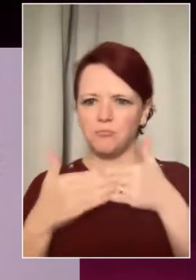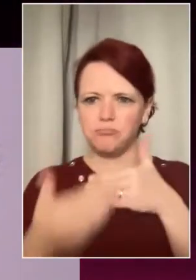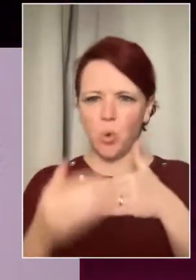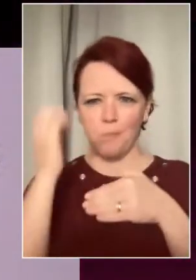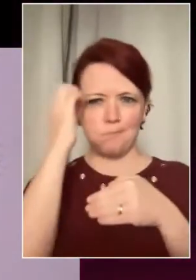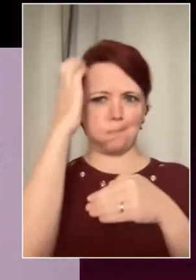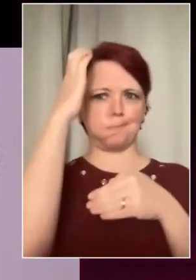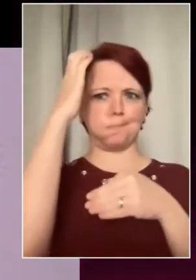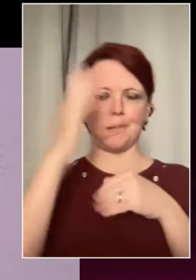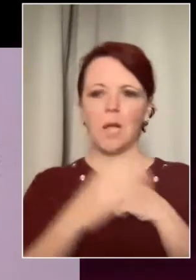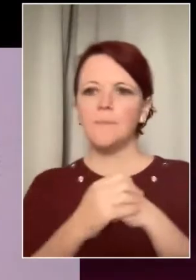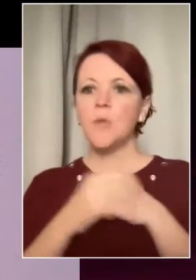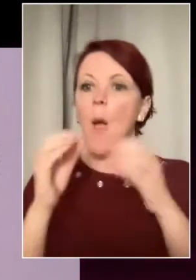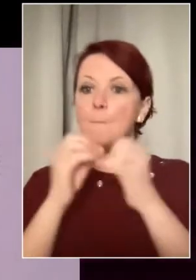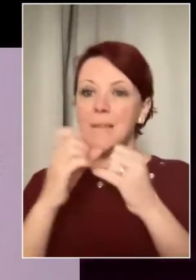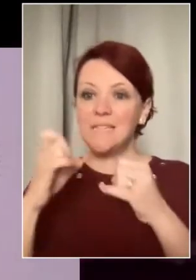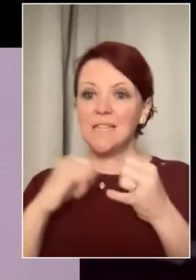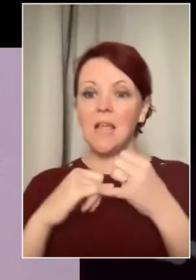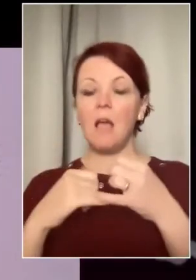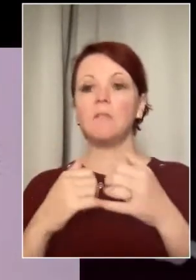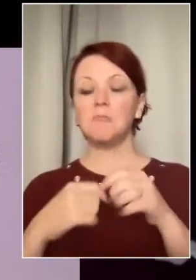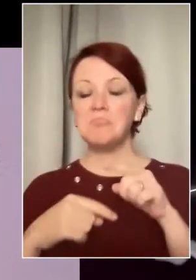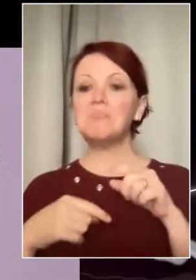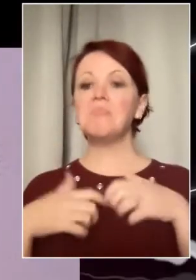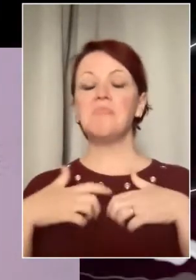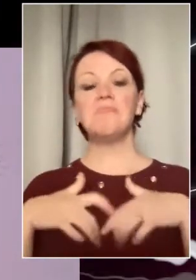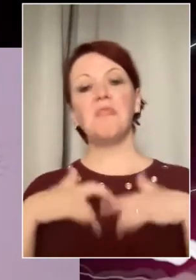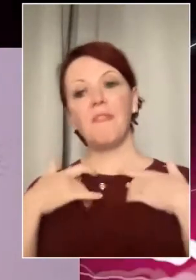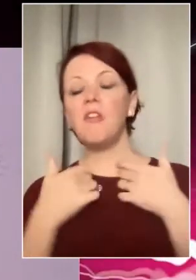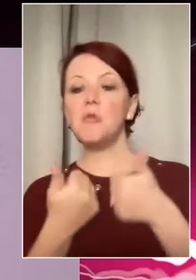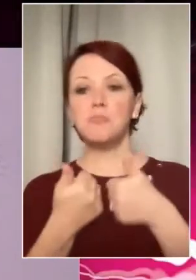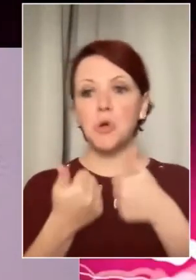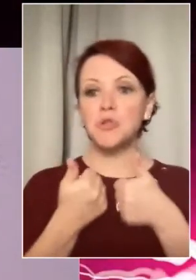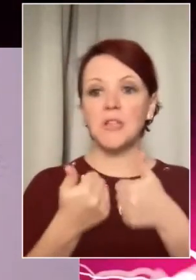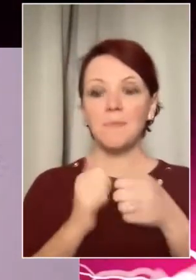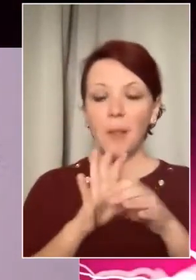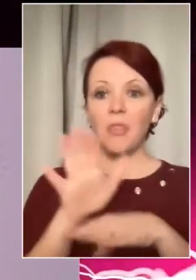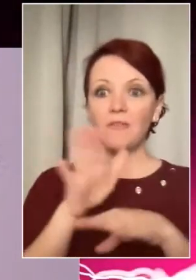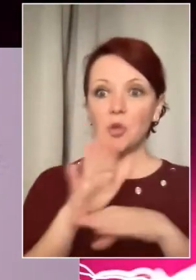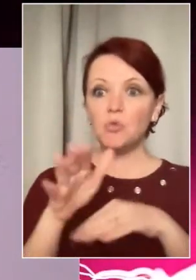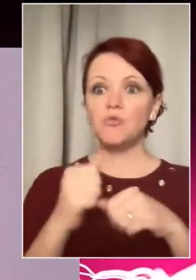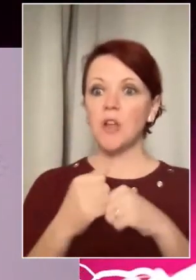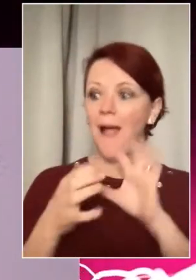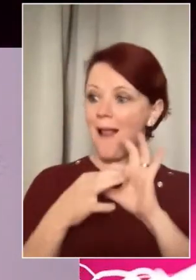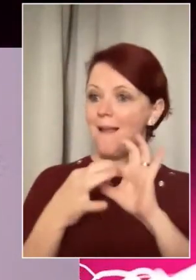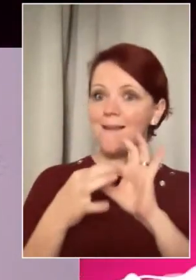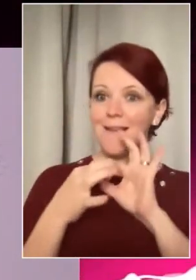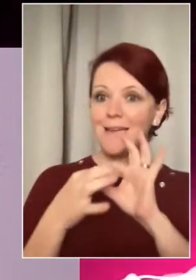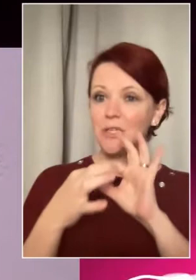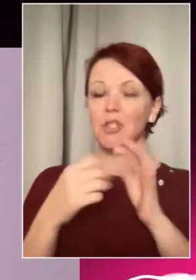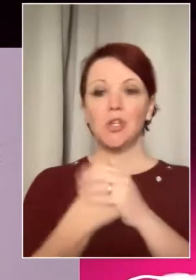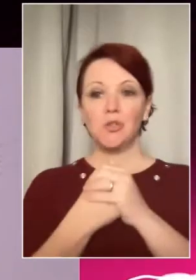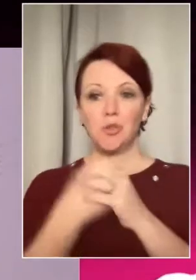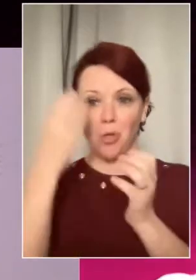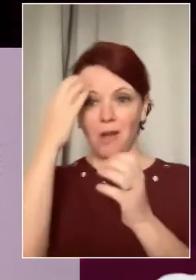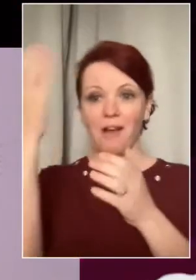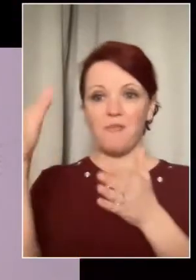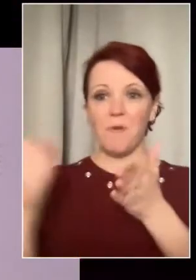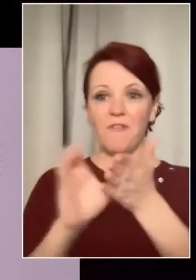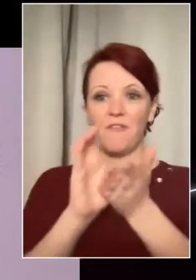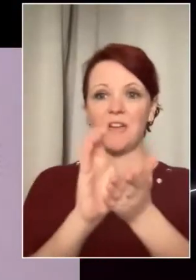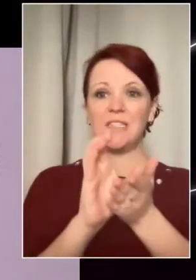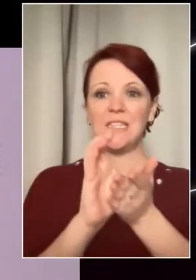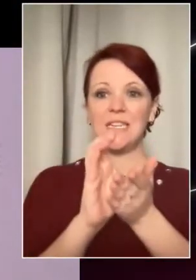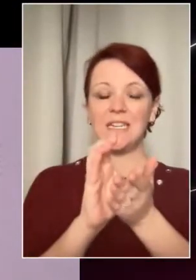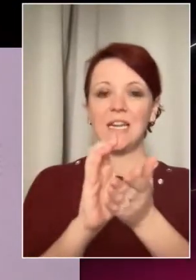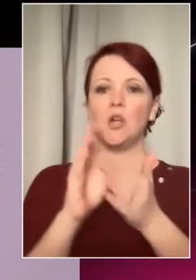are positive about the futures for SMEs supported by the funding available from the government's Build Back Better, providing more people with access to